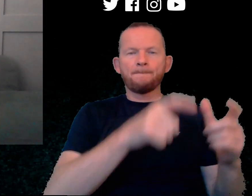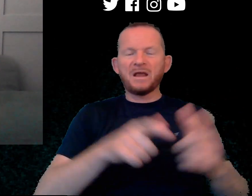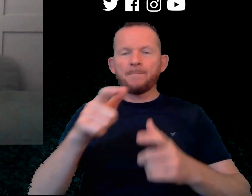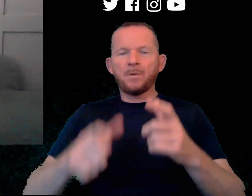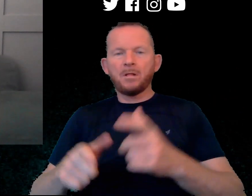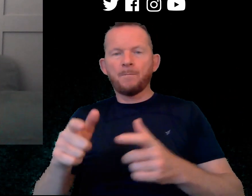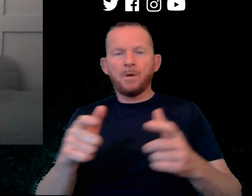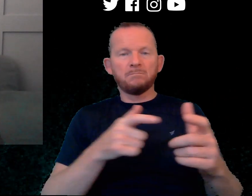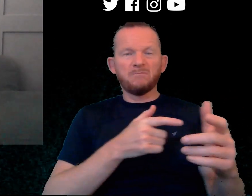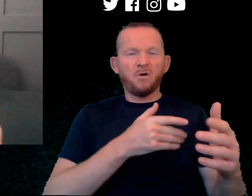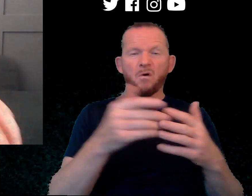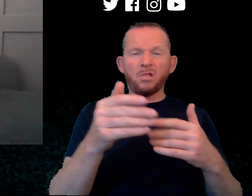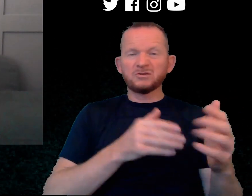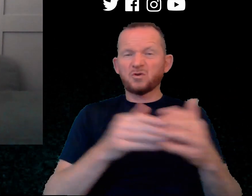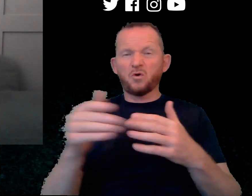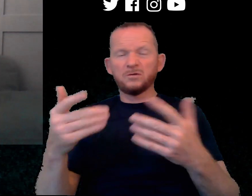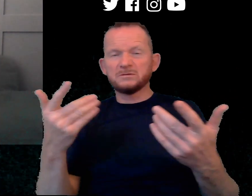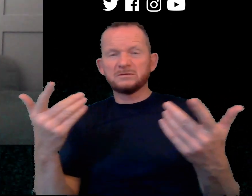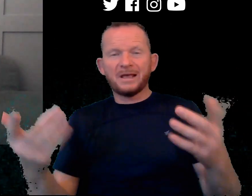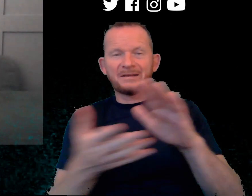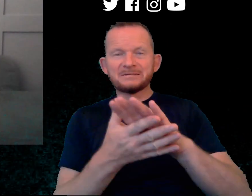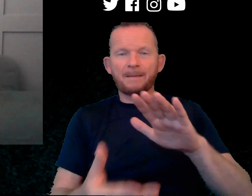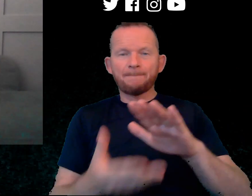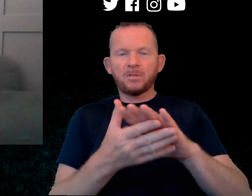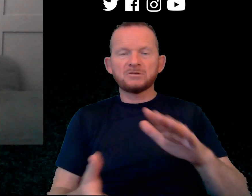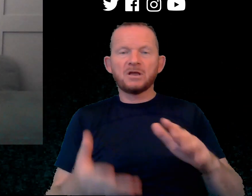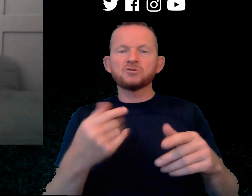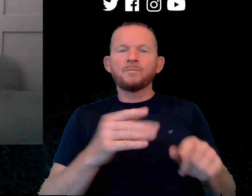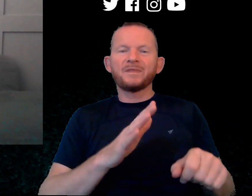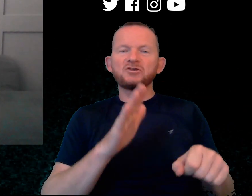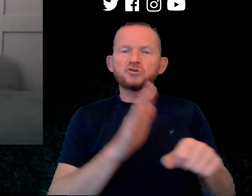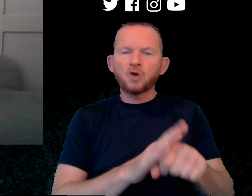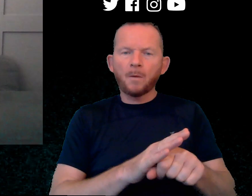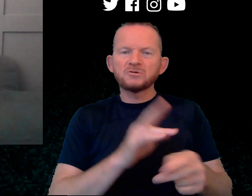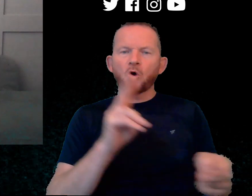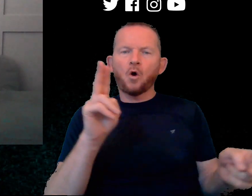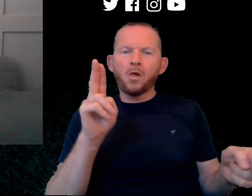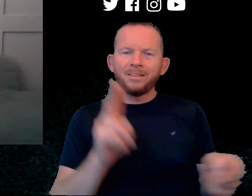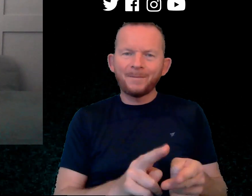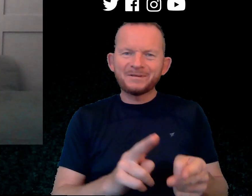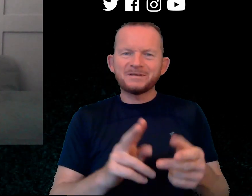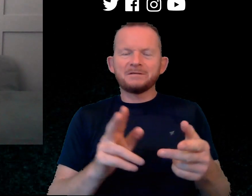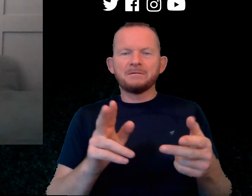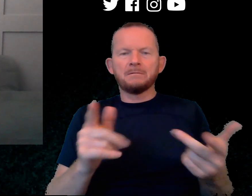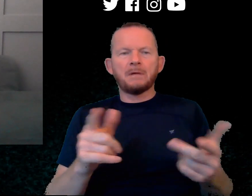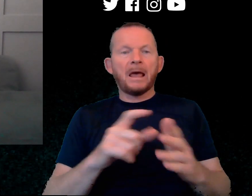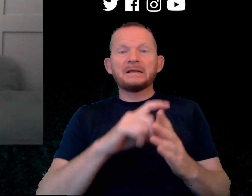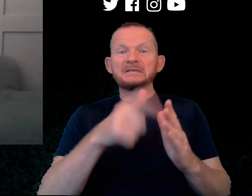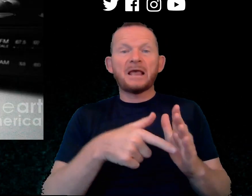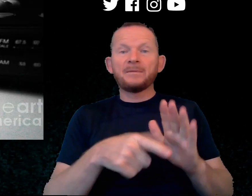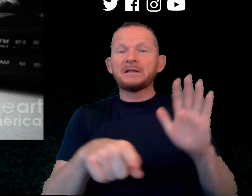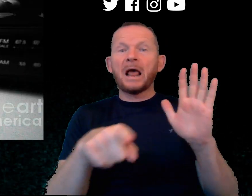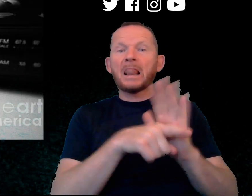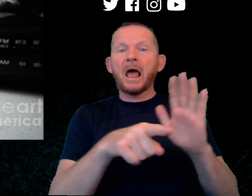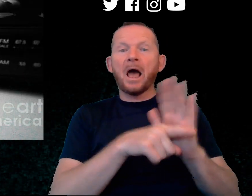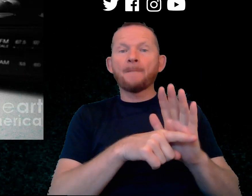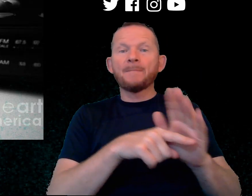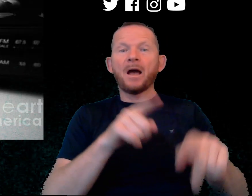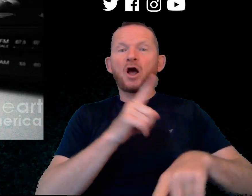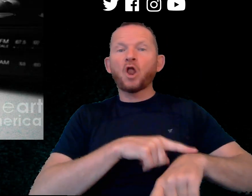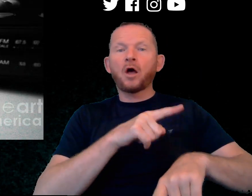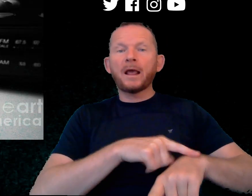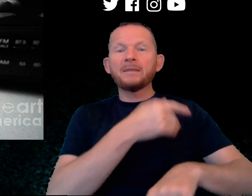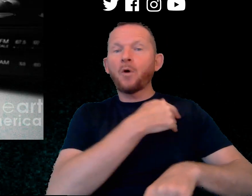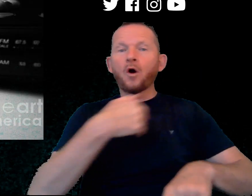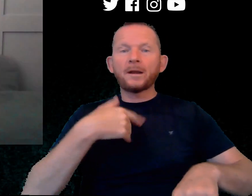to people, we use it in all sorts of situations to describe something being stopped or limited in some way. For example, disabling your